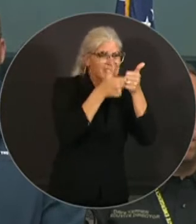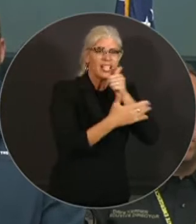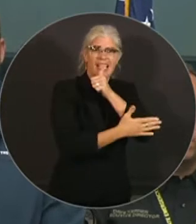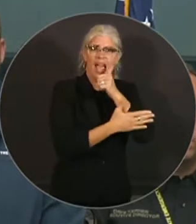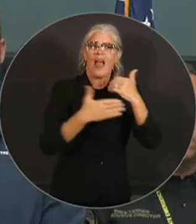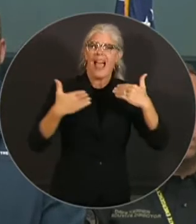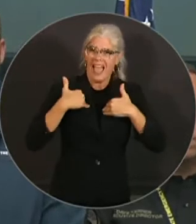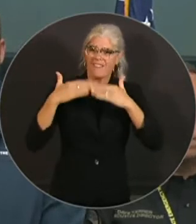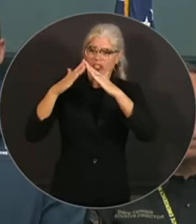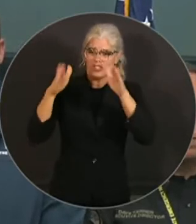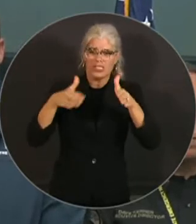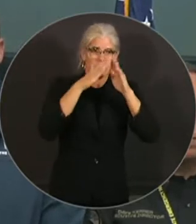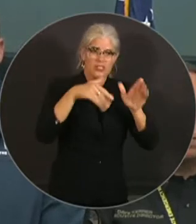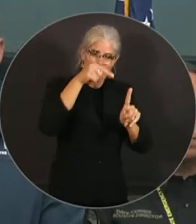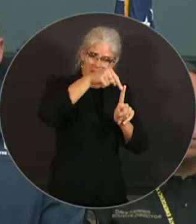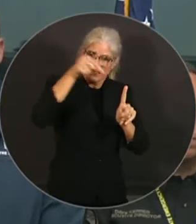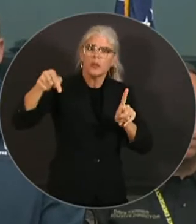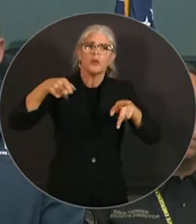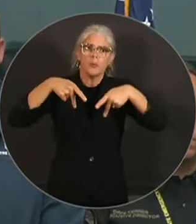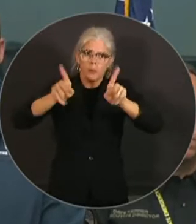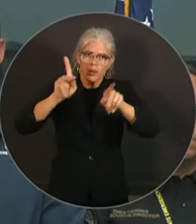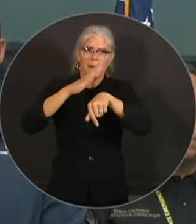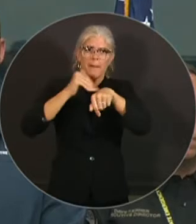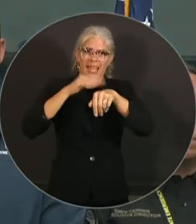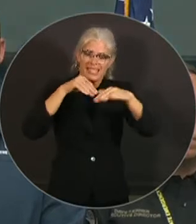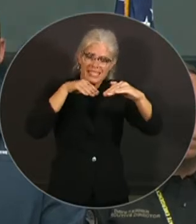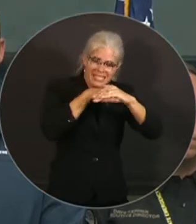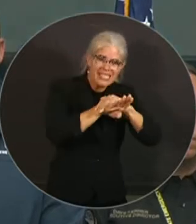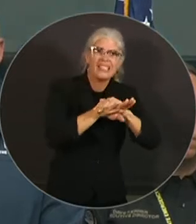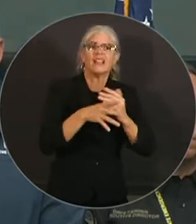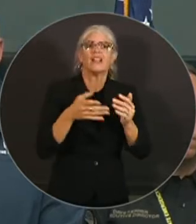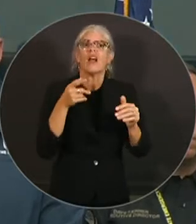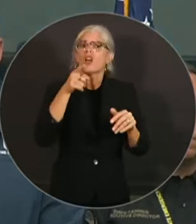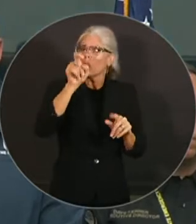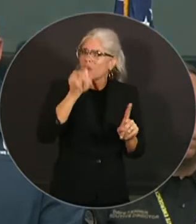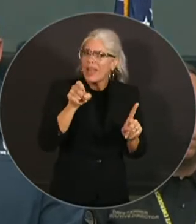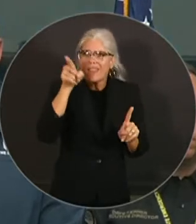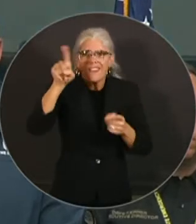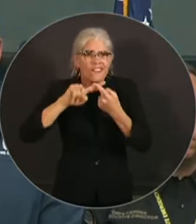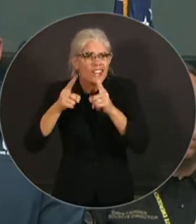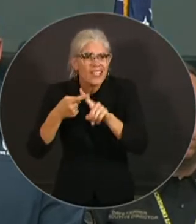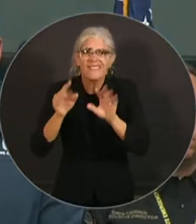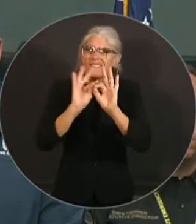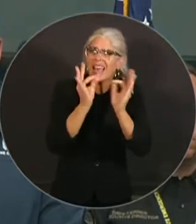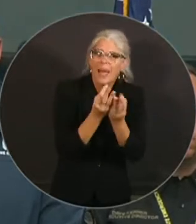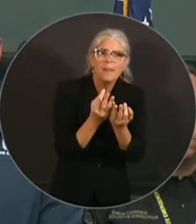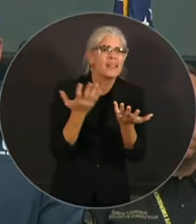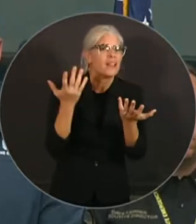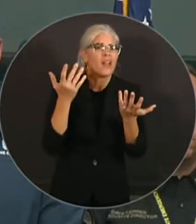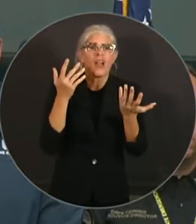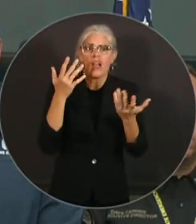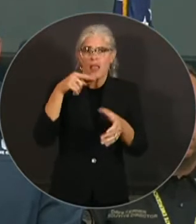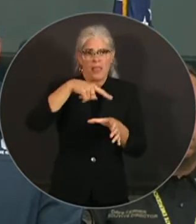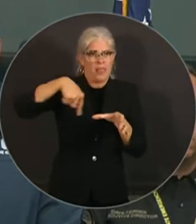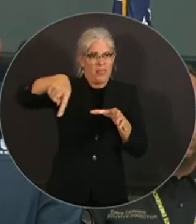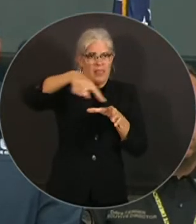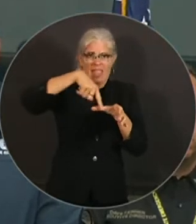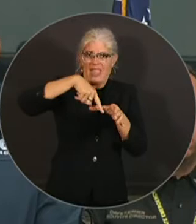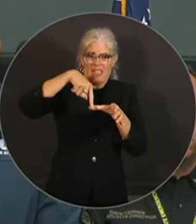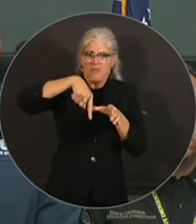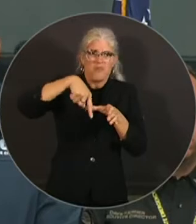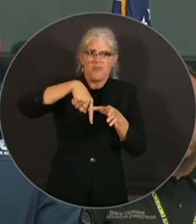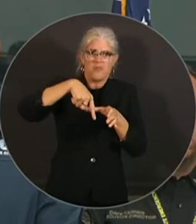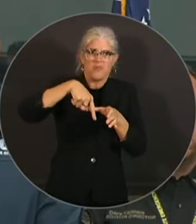We also have hotels, friends' houses, family members who may be in areas that are not susceptible to